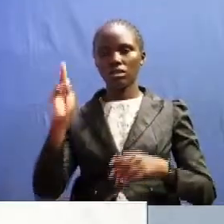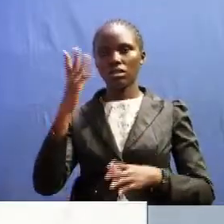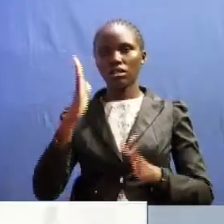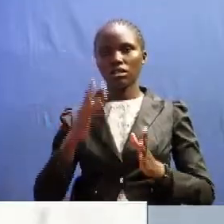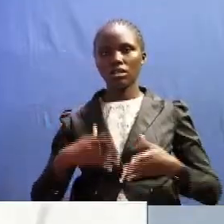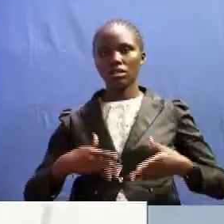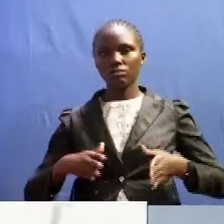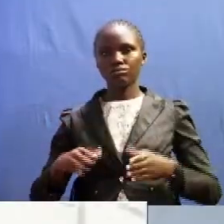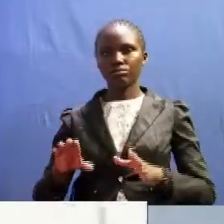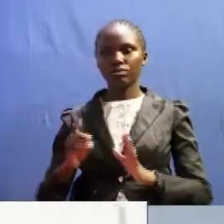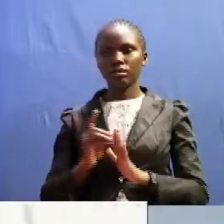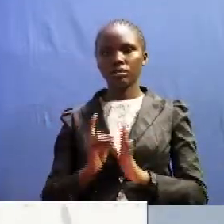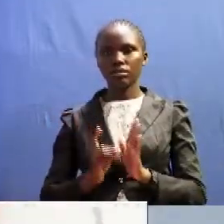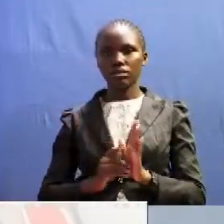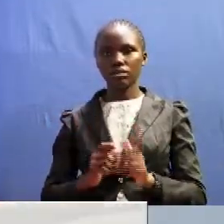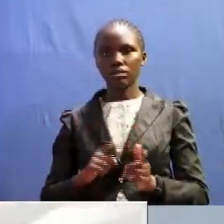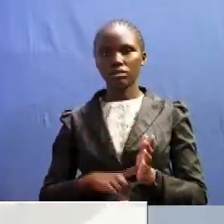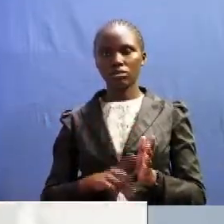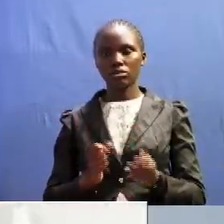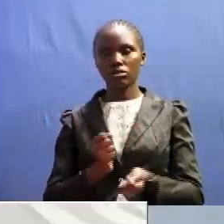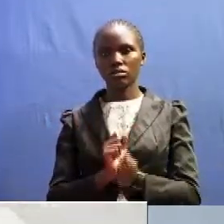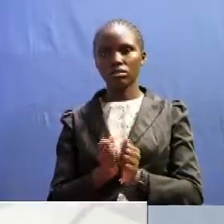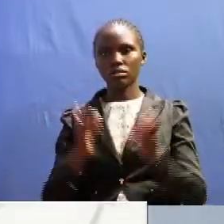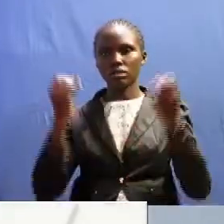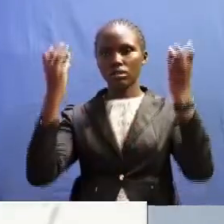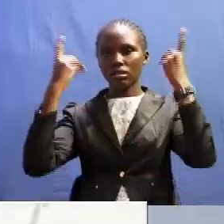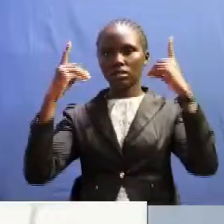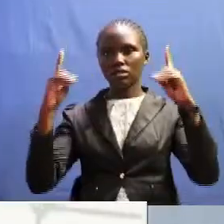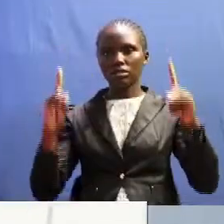democratic journey and safeguard its ideals.